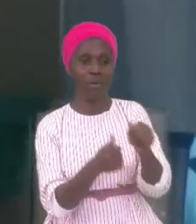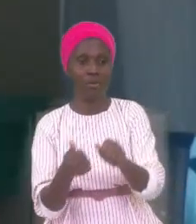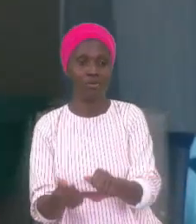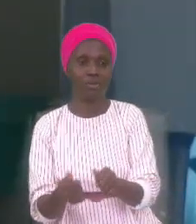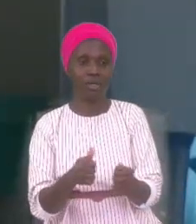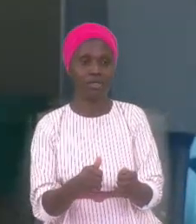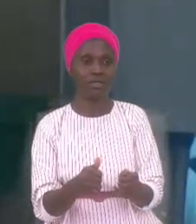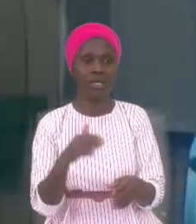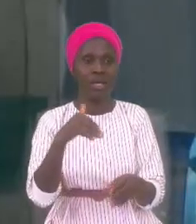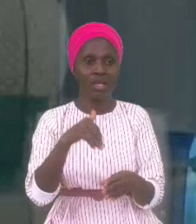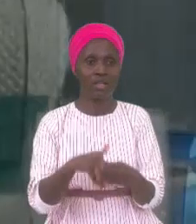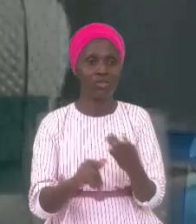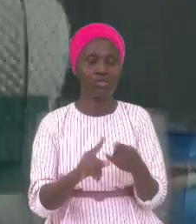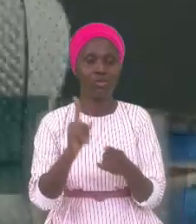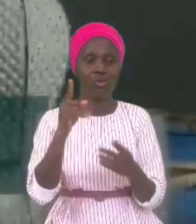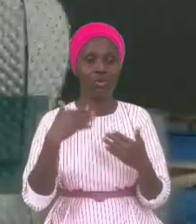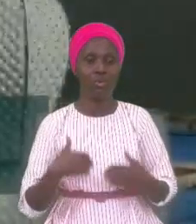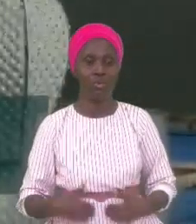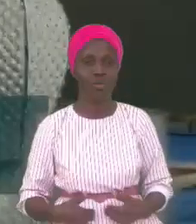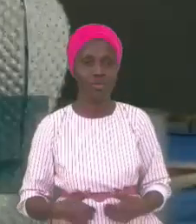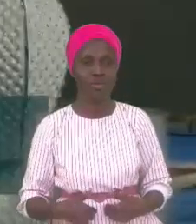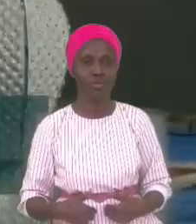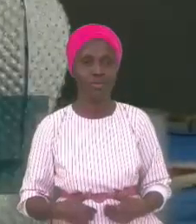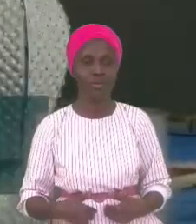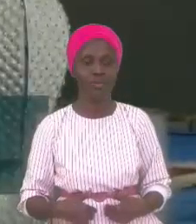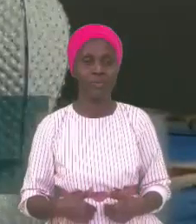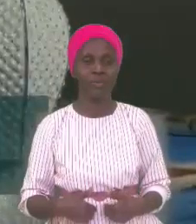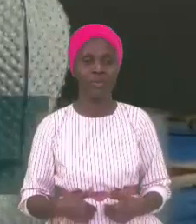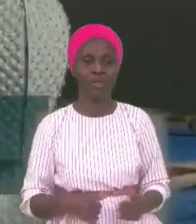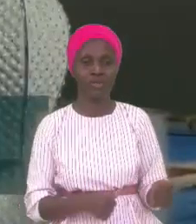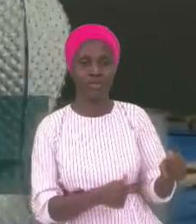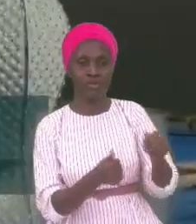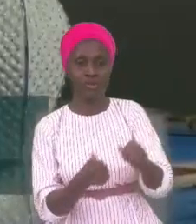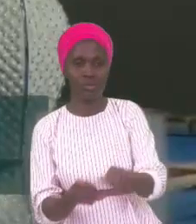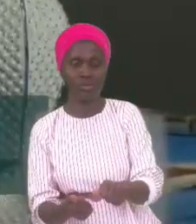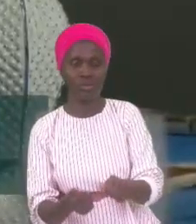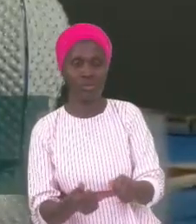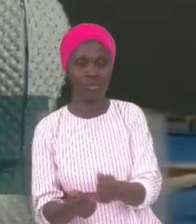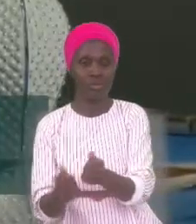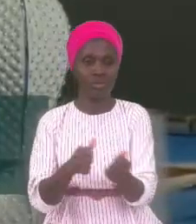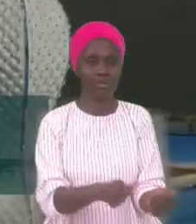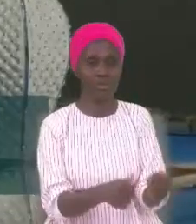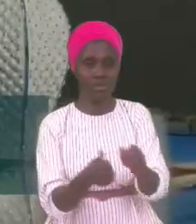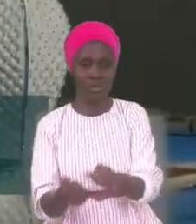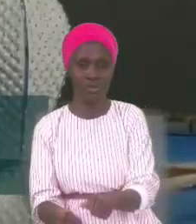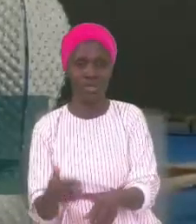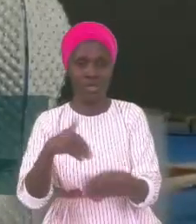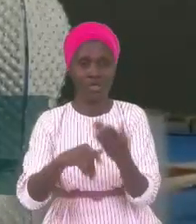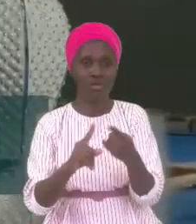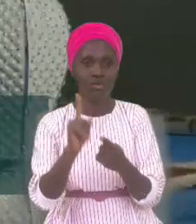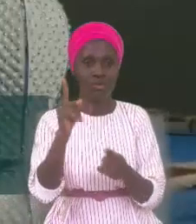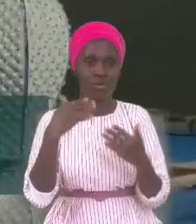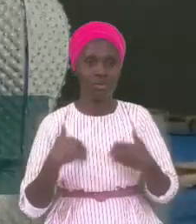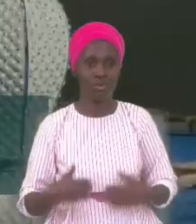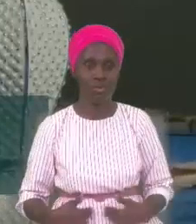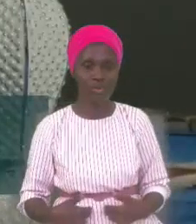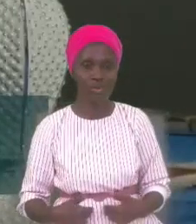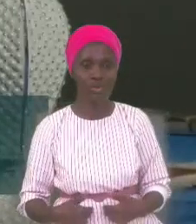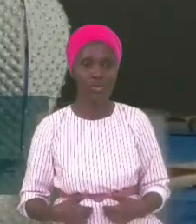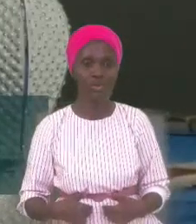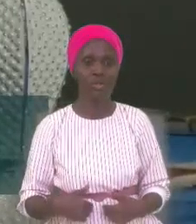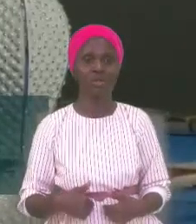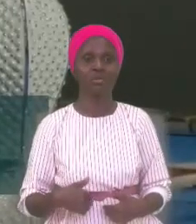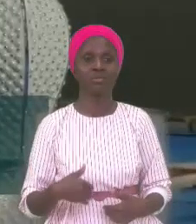one body, subdued, submerged into one body, made part of one body, whether we be